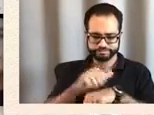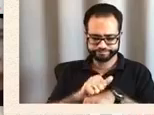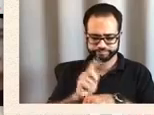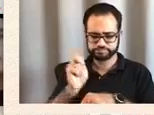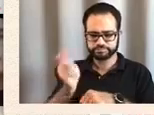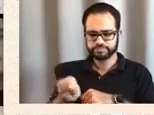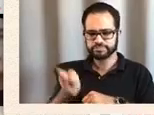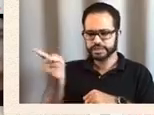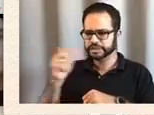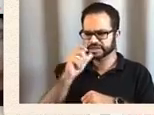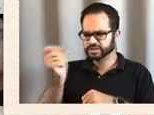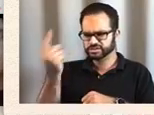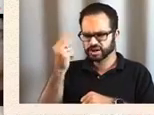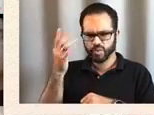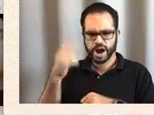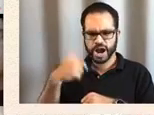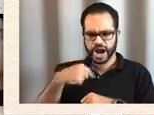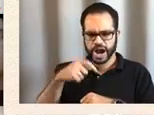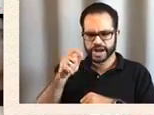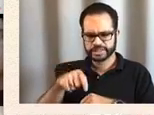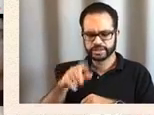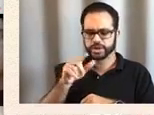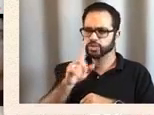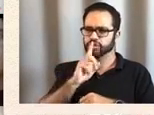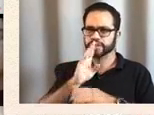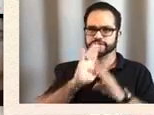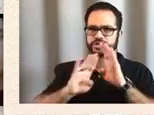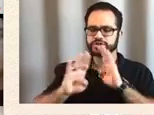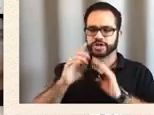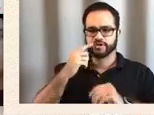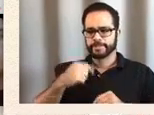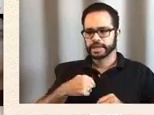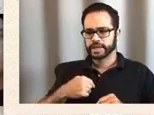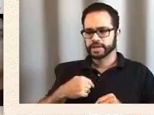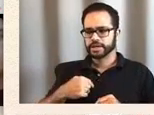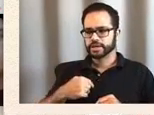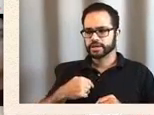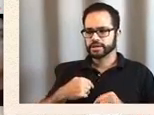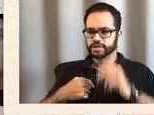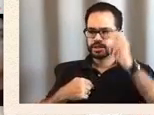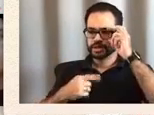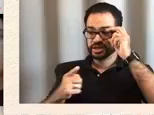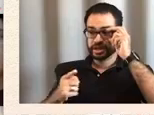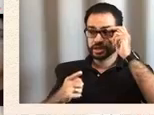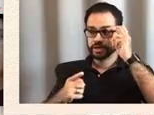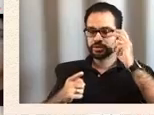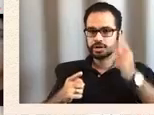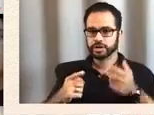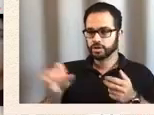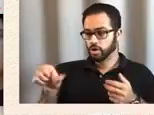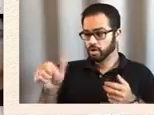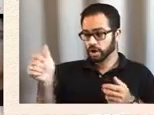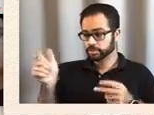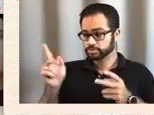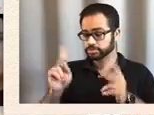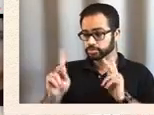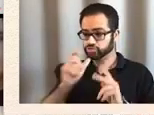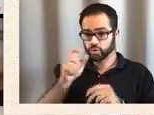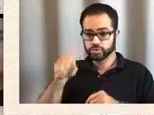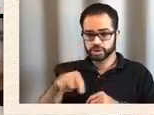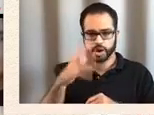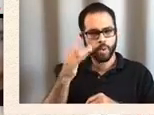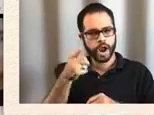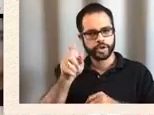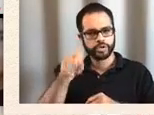understand why I needed that. And one of the most frustrating things for me, he questioned my integrity on it. He was like, well, other students don't need this. Why do you need it? Why